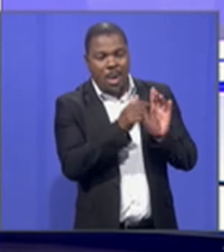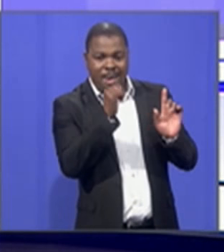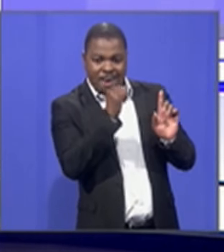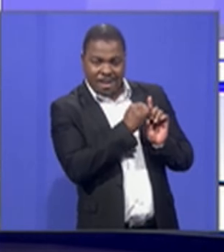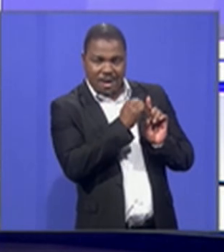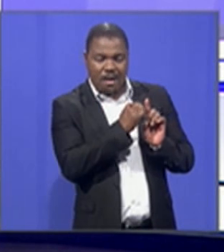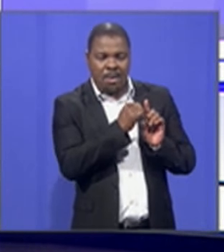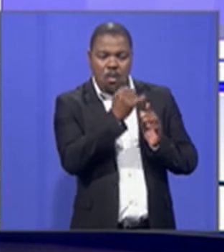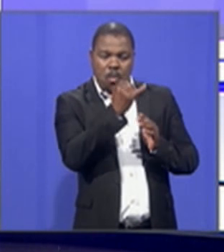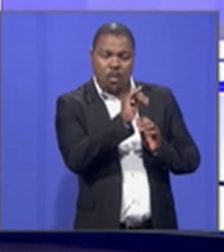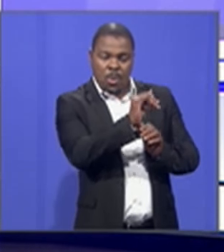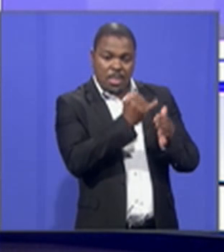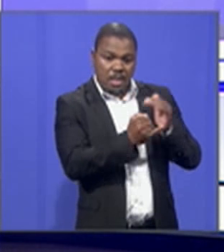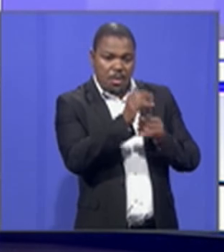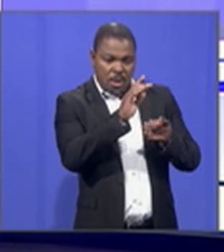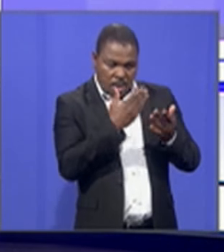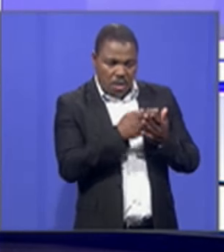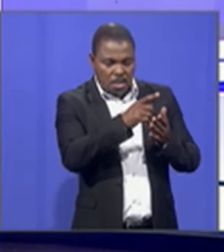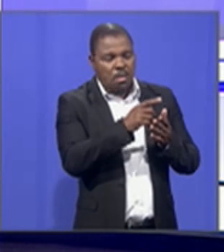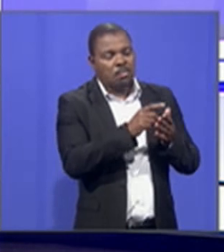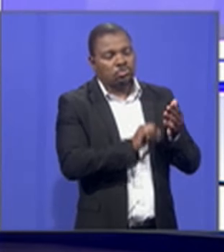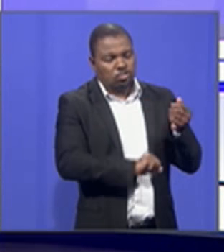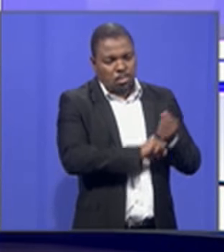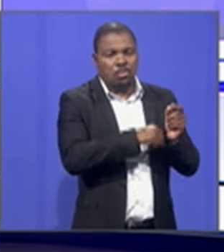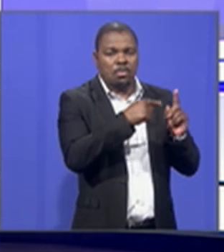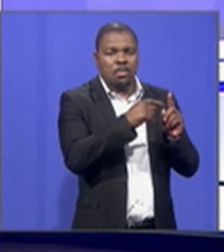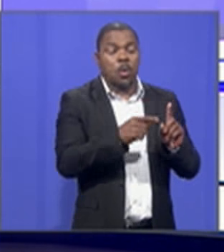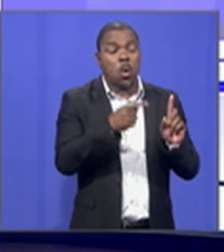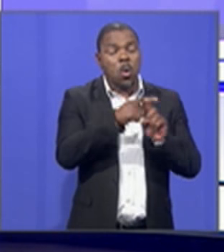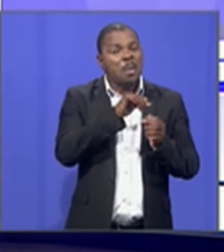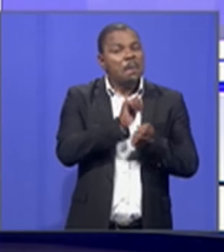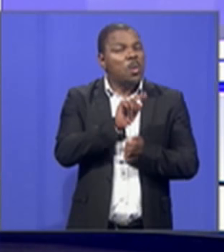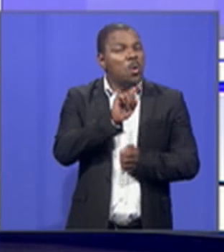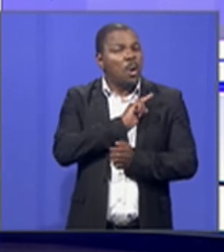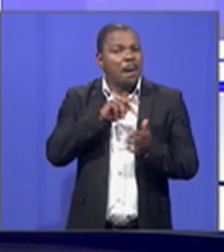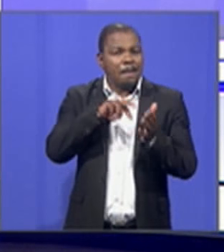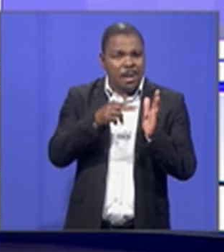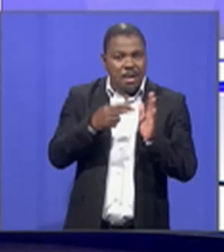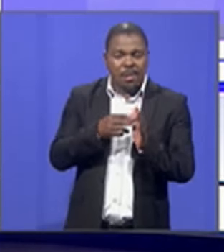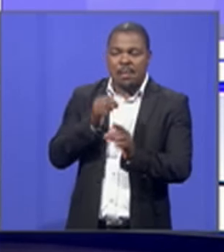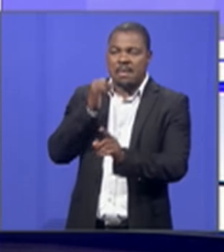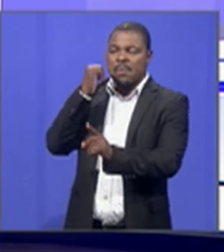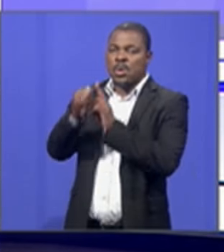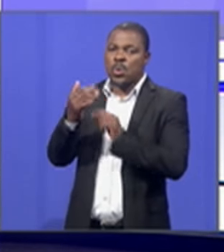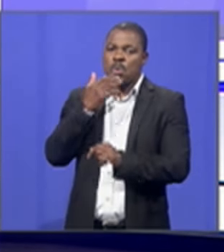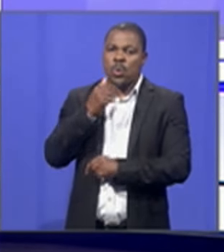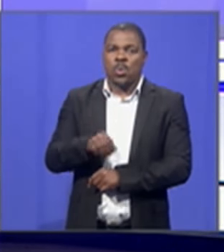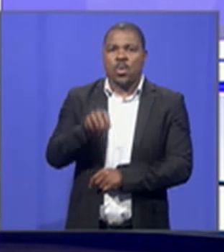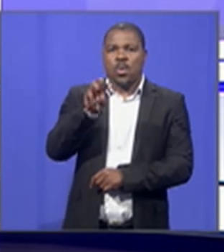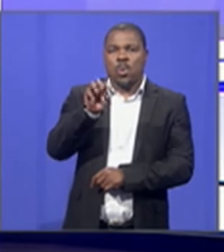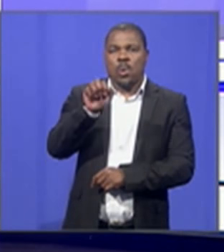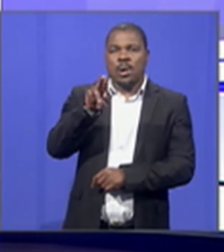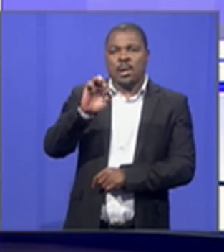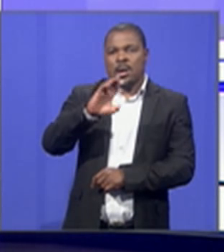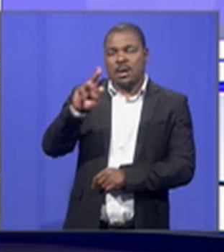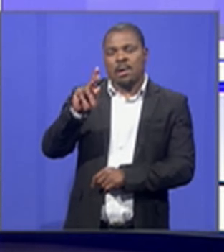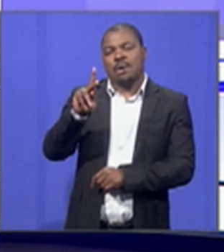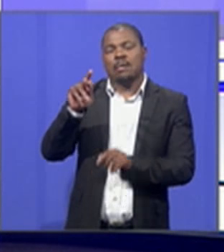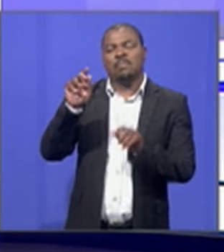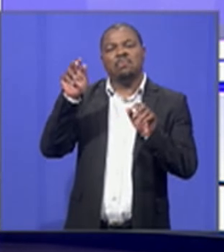go ekema go tšwela pele go emela Majola. Majola o latofatšwa ka go rulaganya polao ya Warwick Stock yo a bego a tsebega ka la DJ